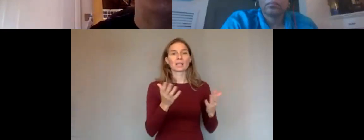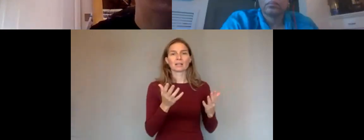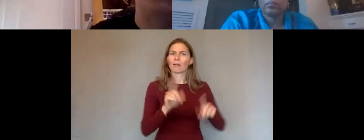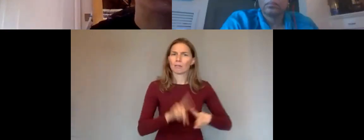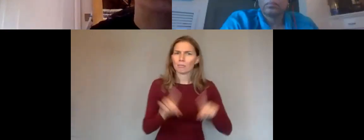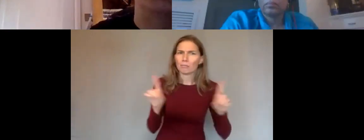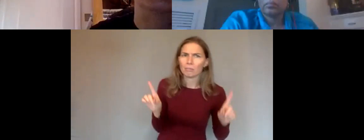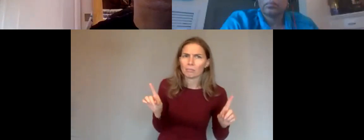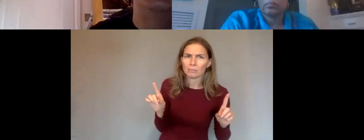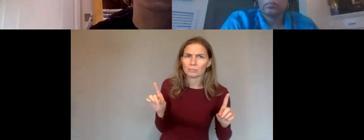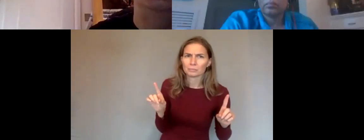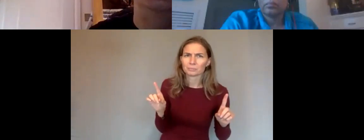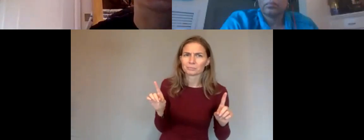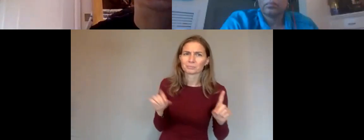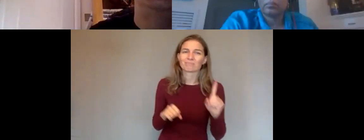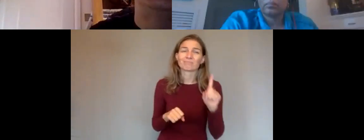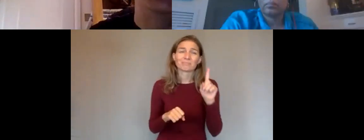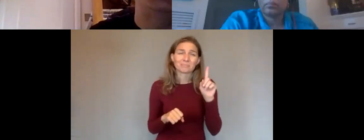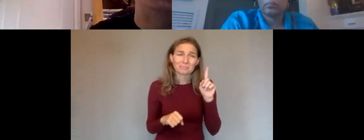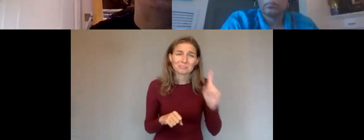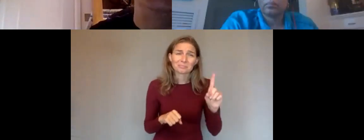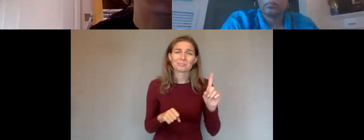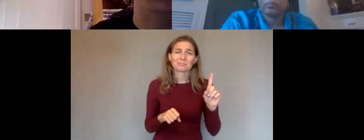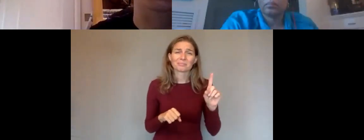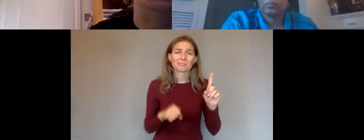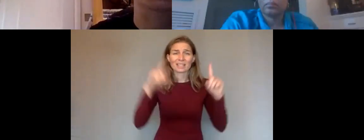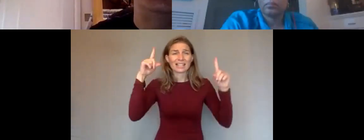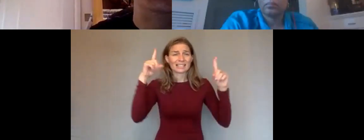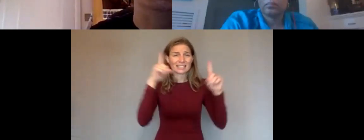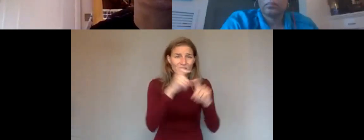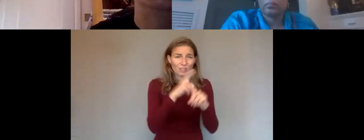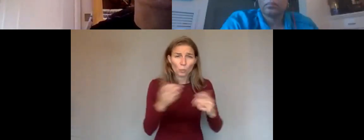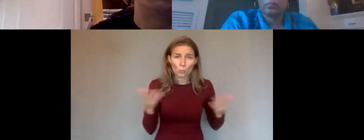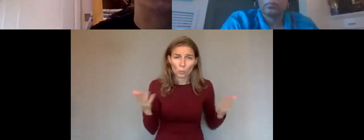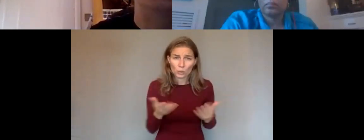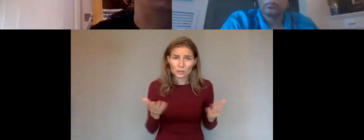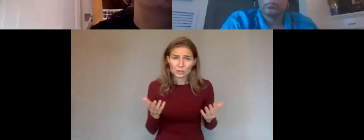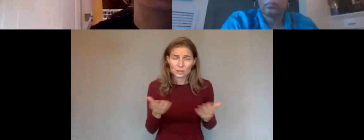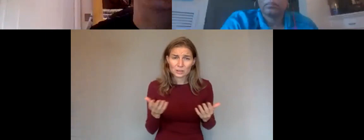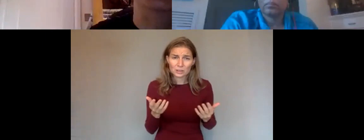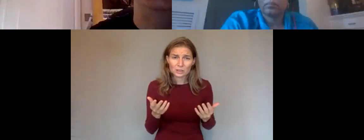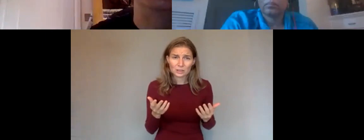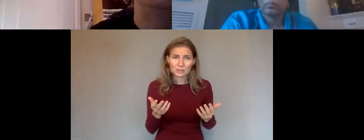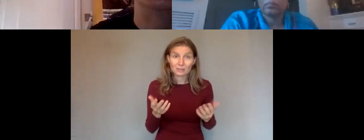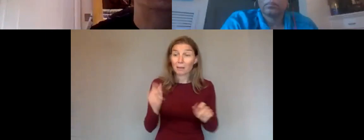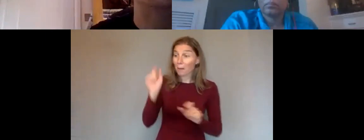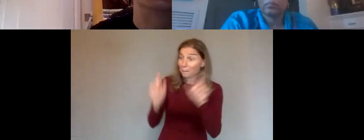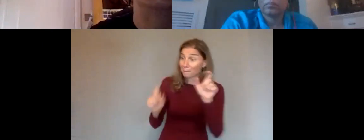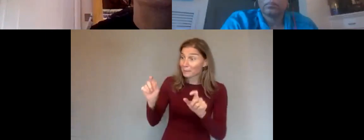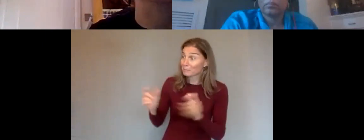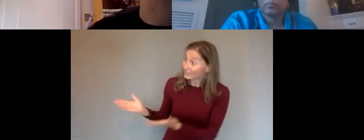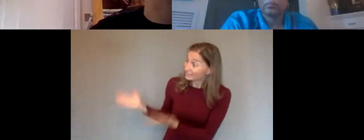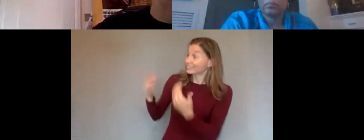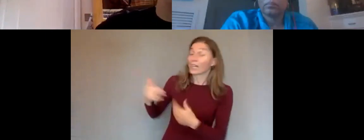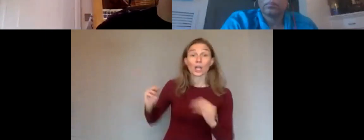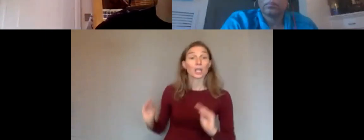it's very difficult to get people to engage in this whole field in the younger generation and